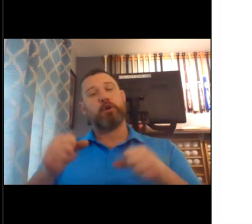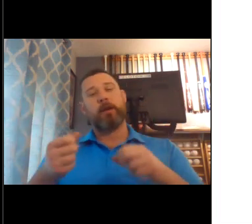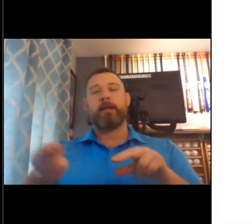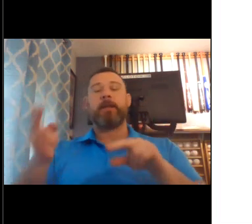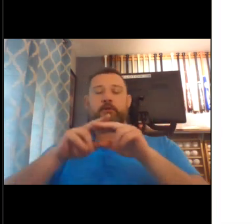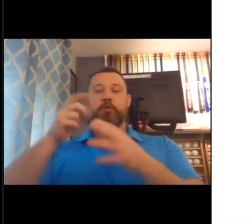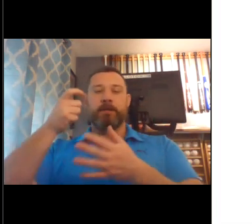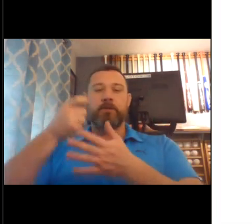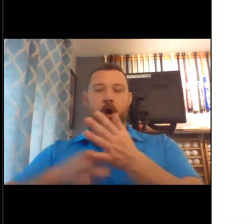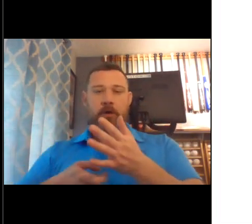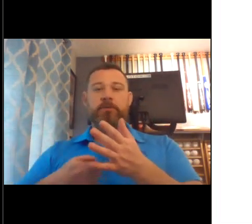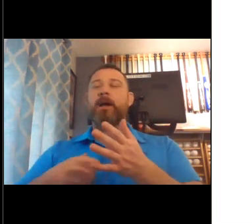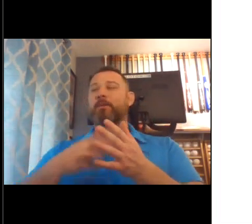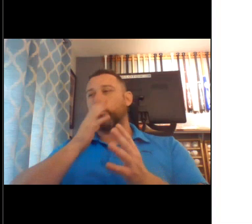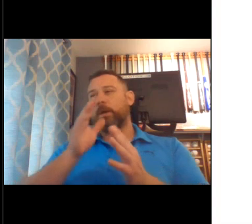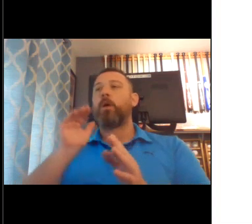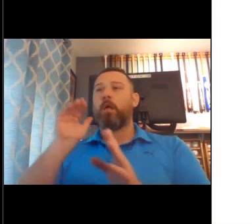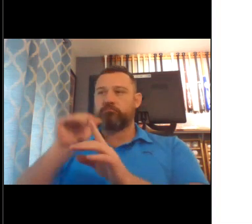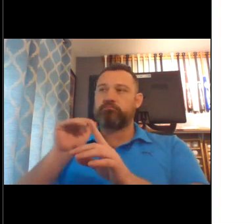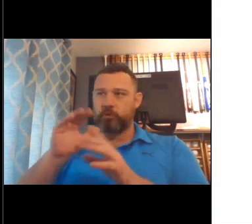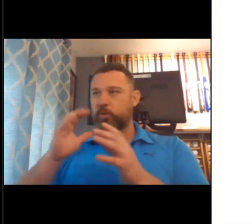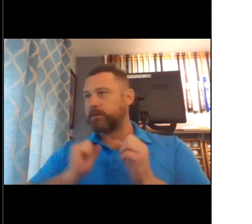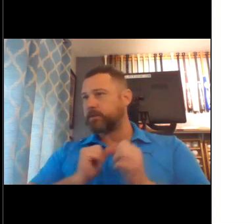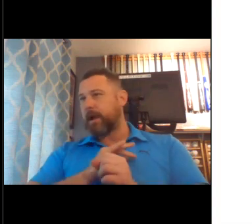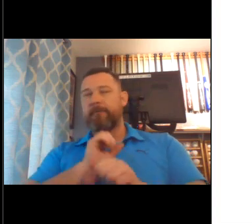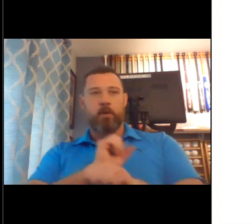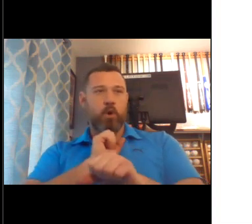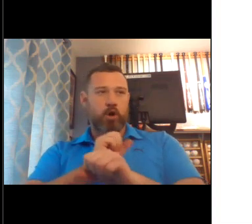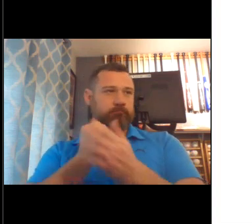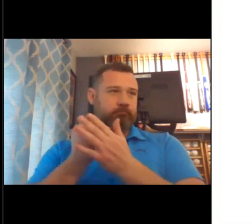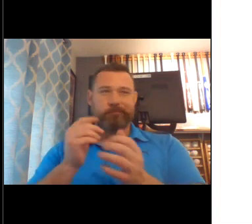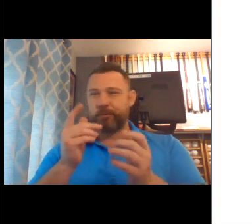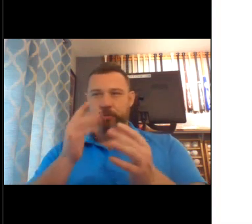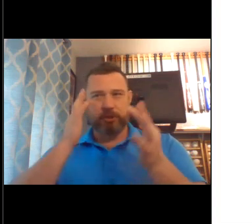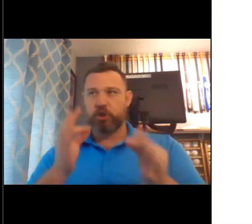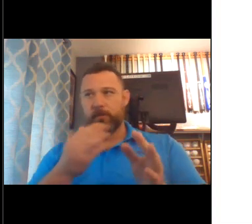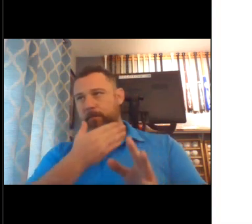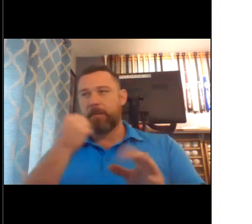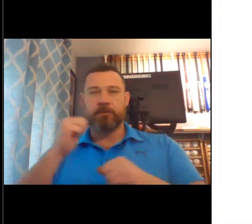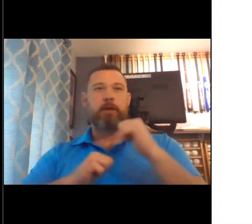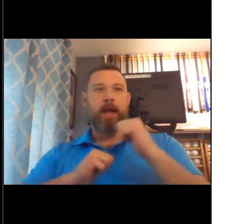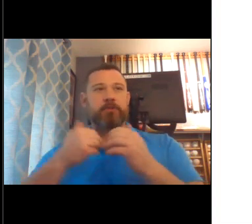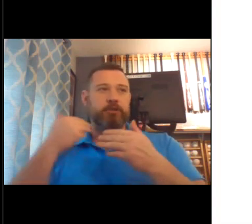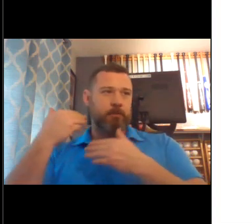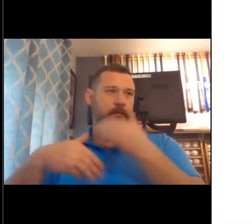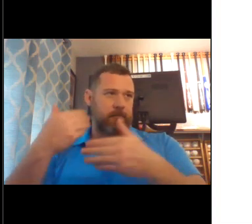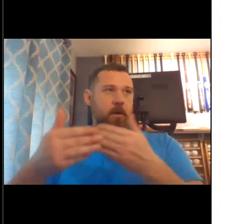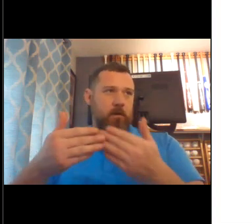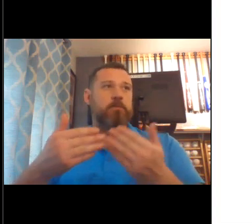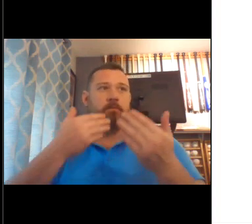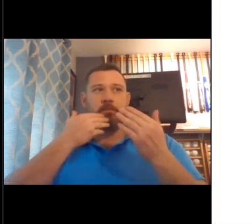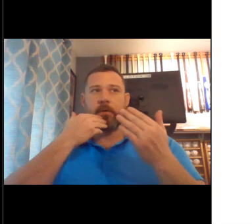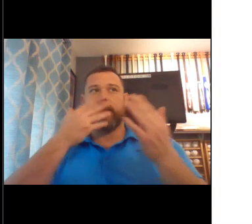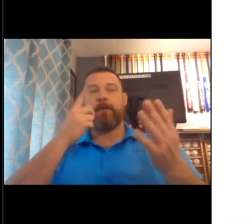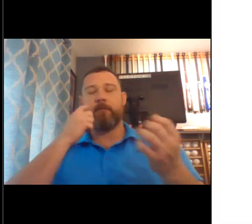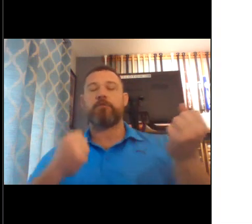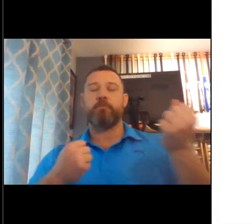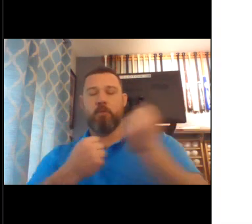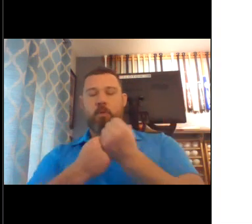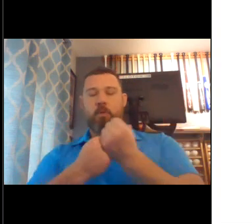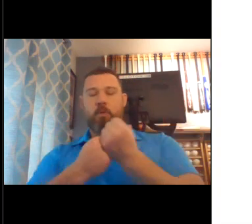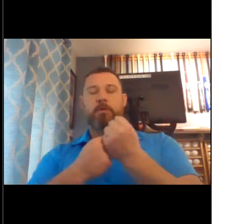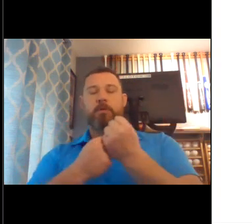cost, we will come to the commission staff and work with you closely to determine the best strategy moving forward. But thank you for your support in